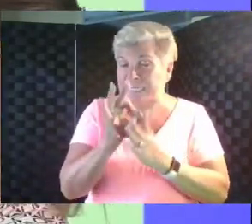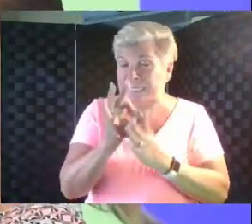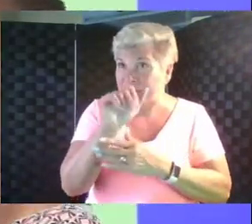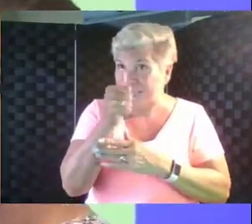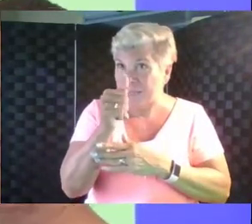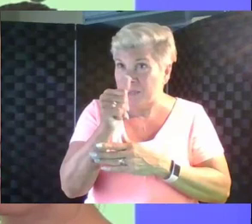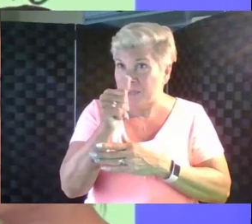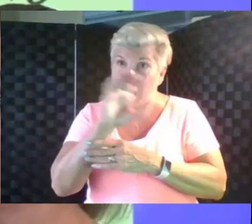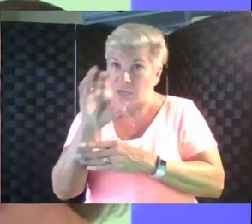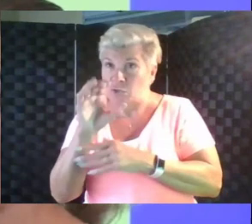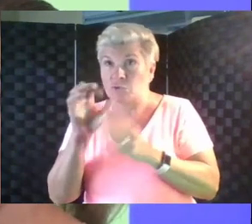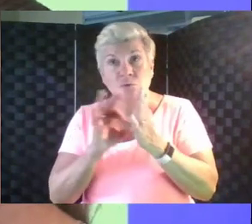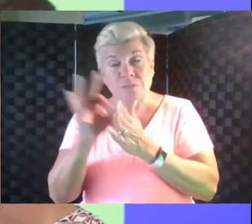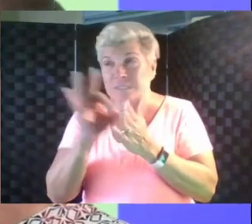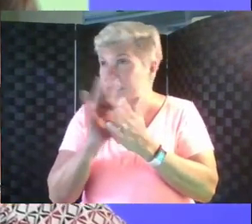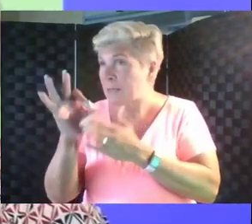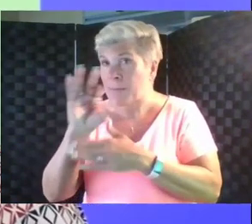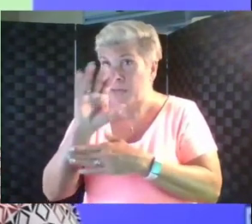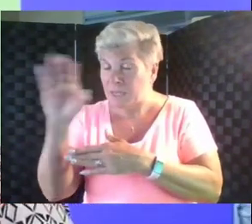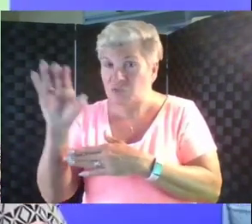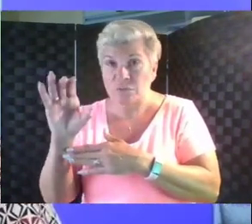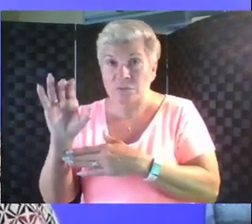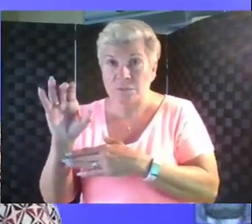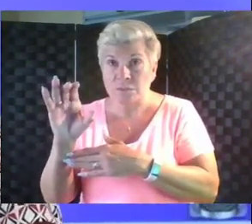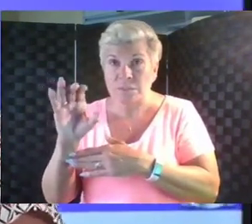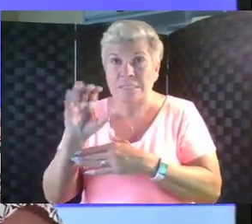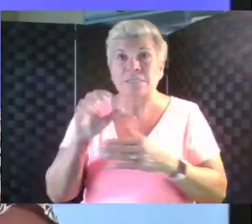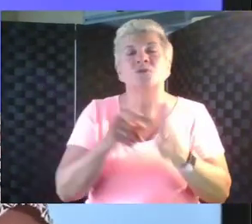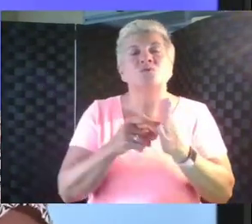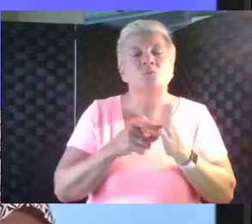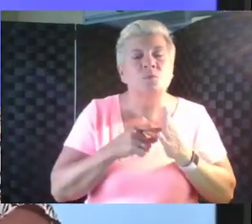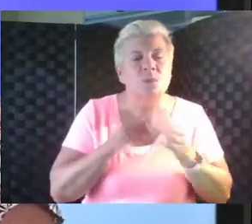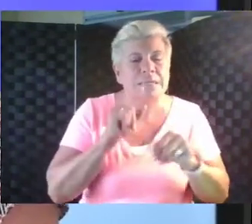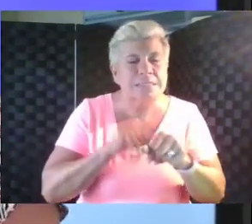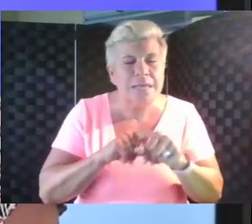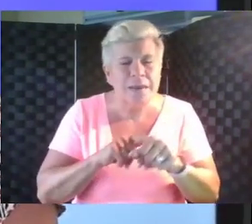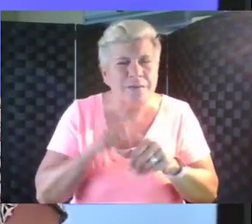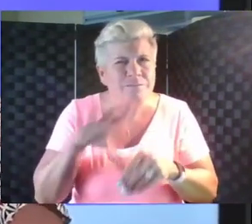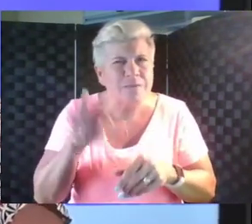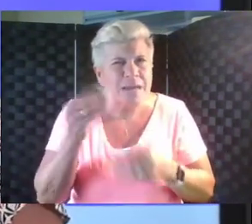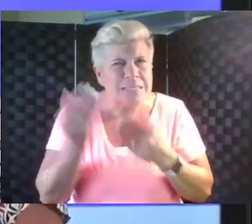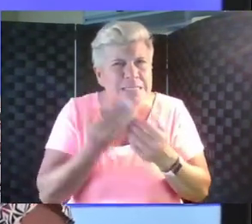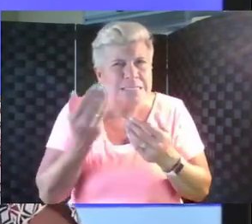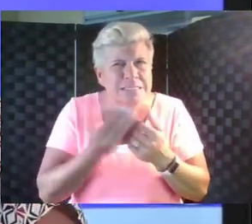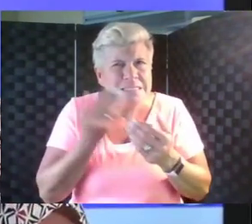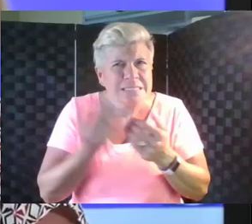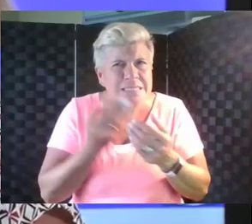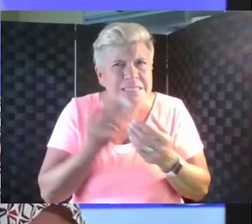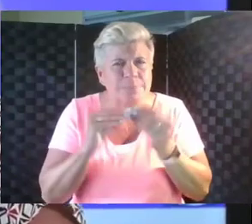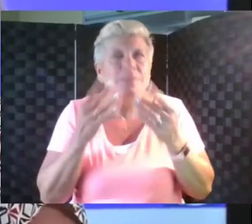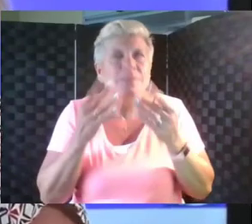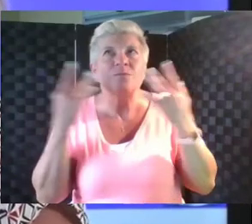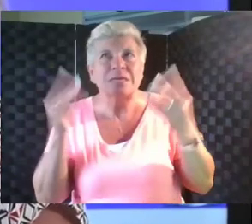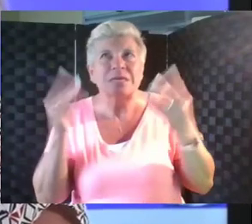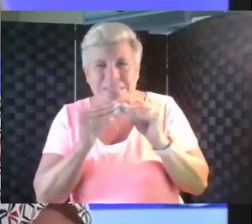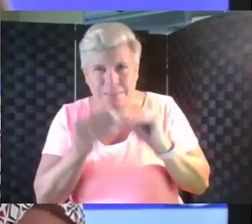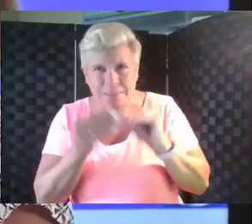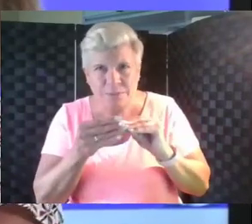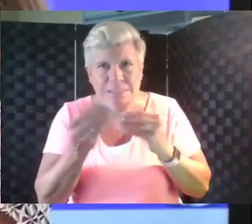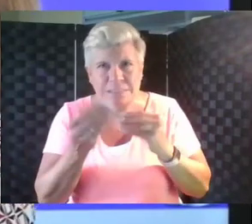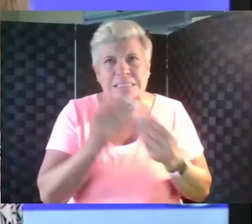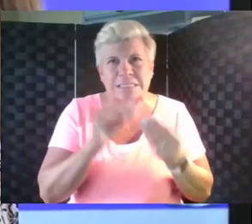you're jumping between hundreds, you can count by hundreds. Take your time. Find the easy numbers, the friendly numbers